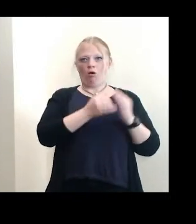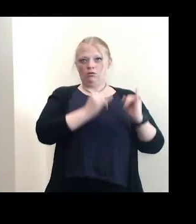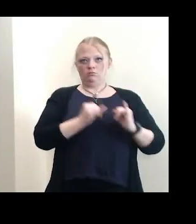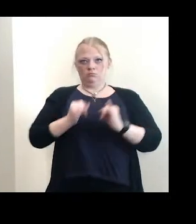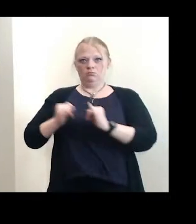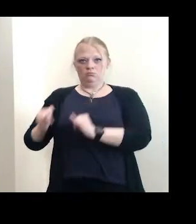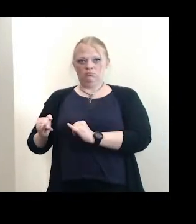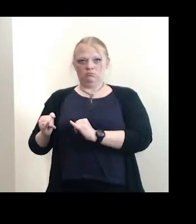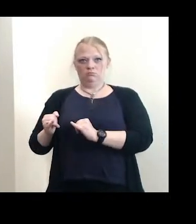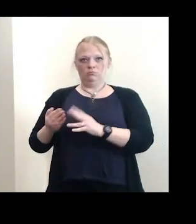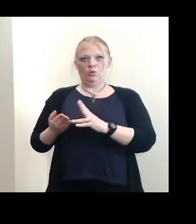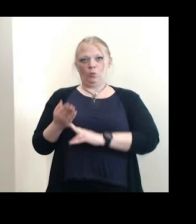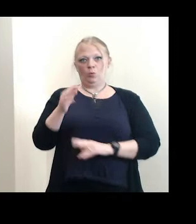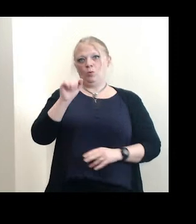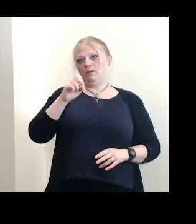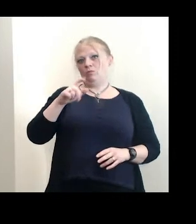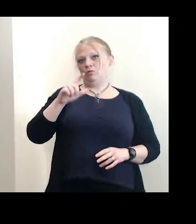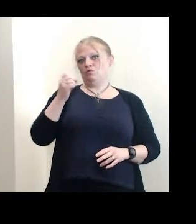This is through April 12th.